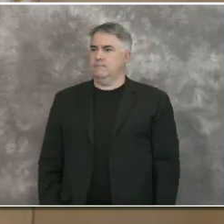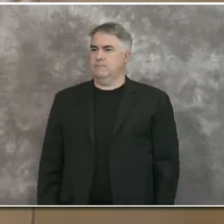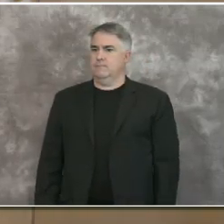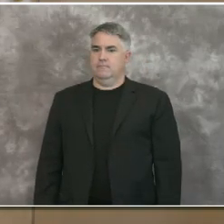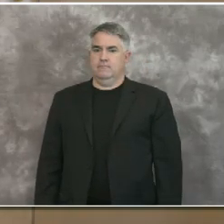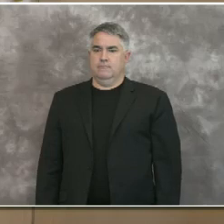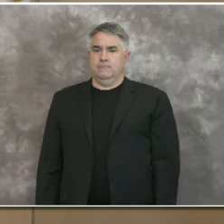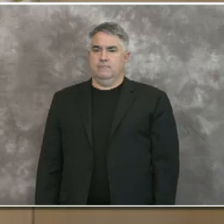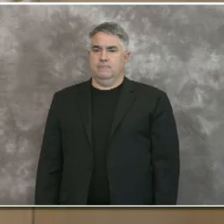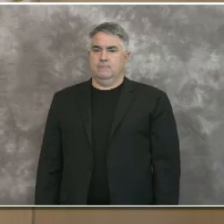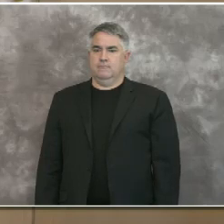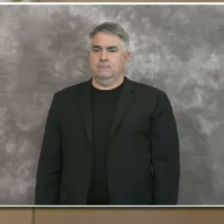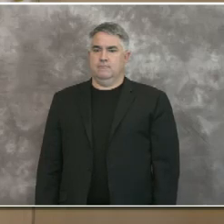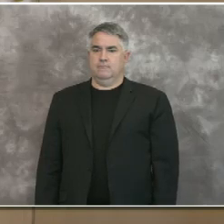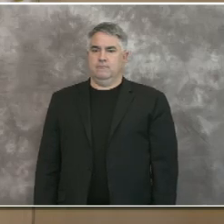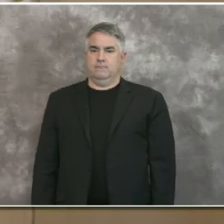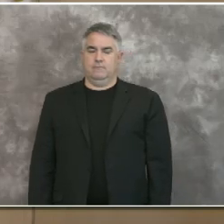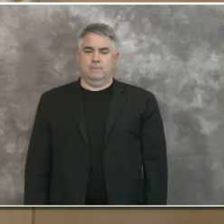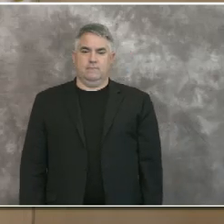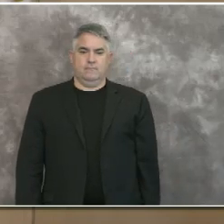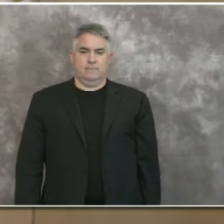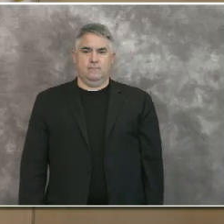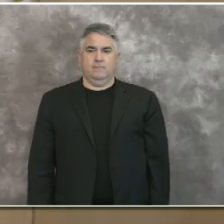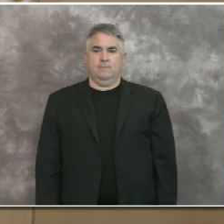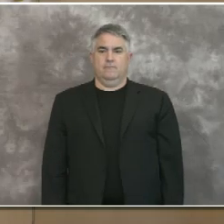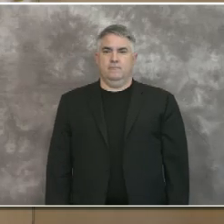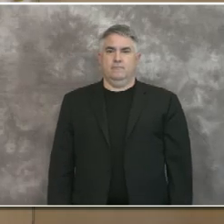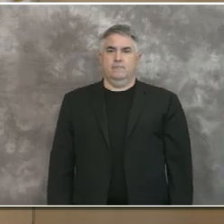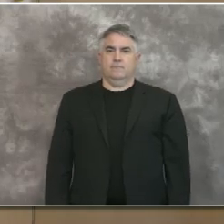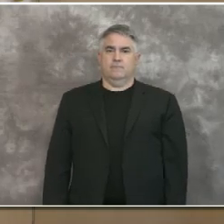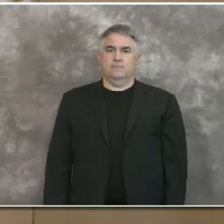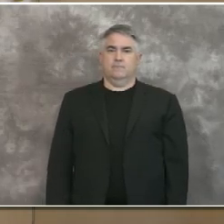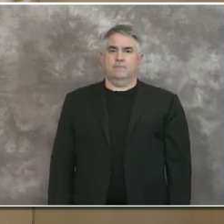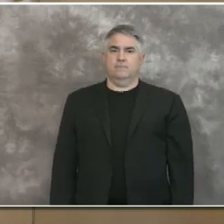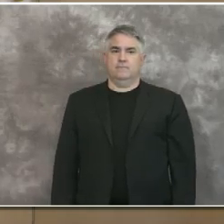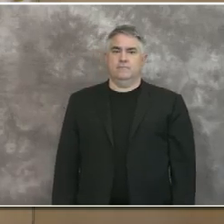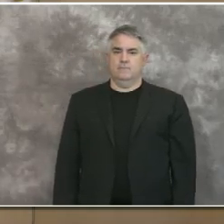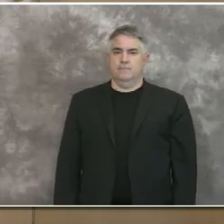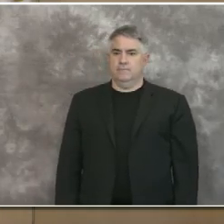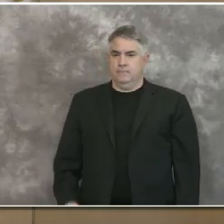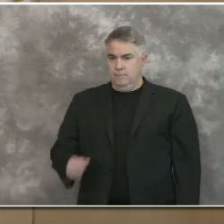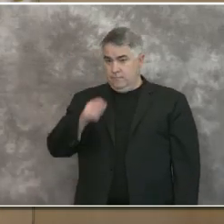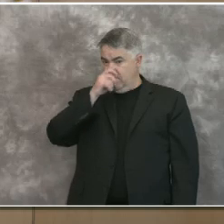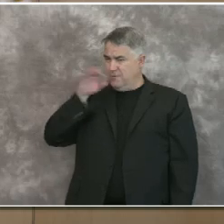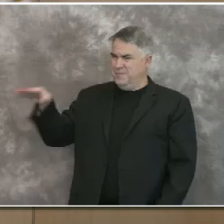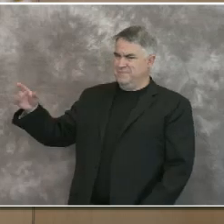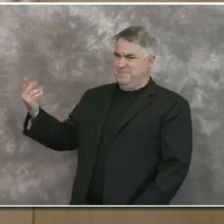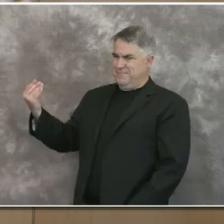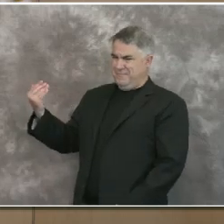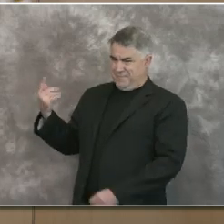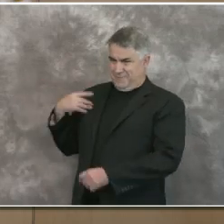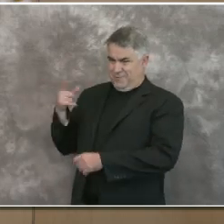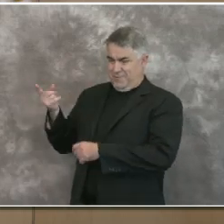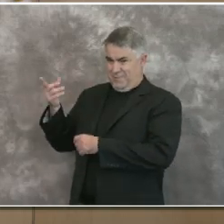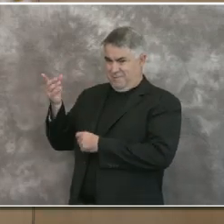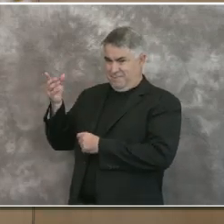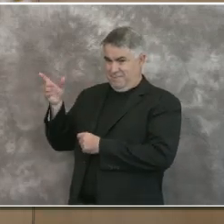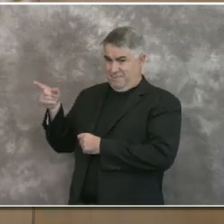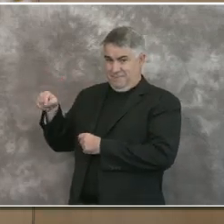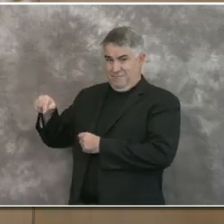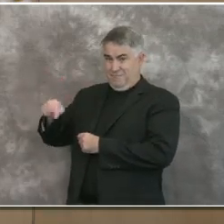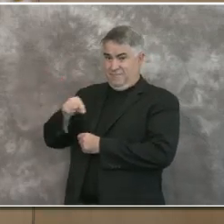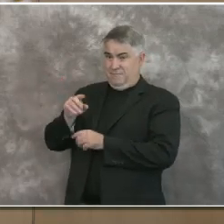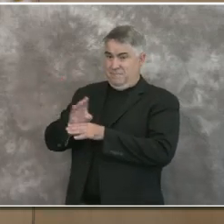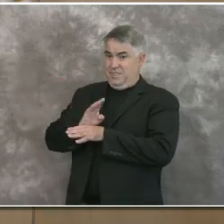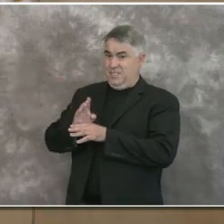Can you clarify when you got the receipt from the state, please? And if you think it'll happen by Memorial Day weekend for some businesses that are anxious to